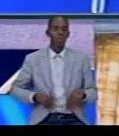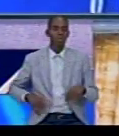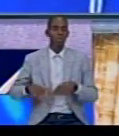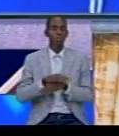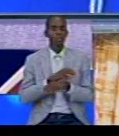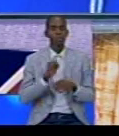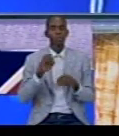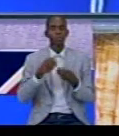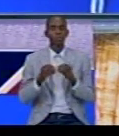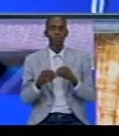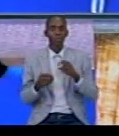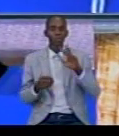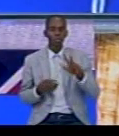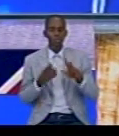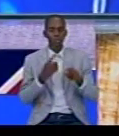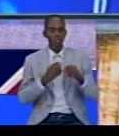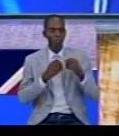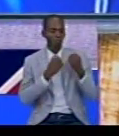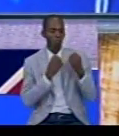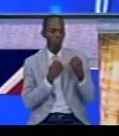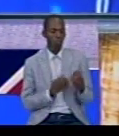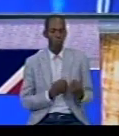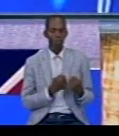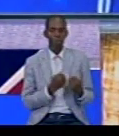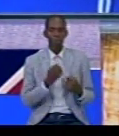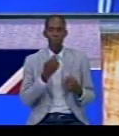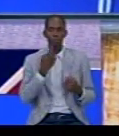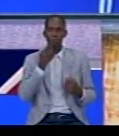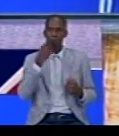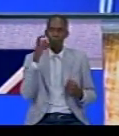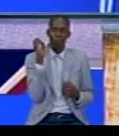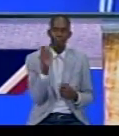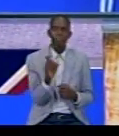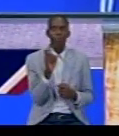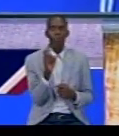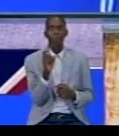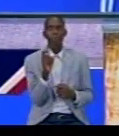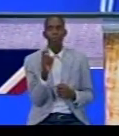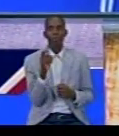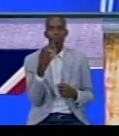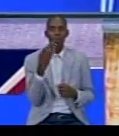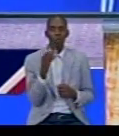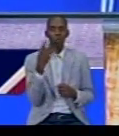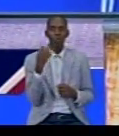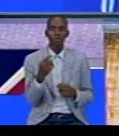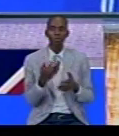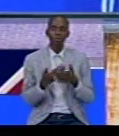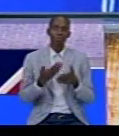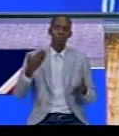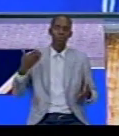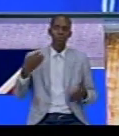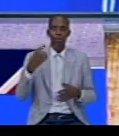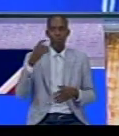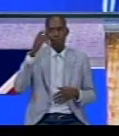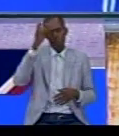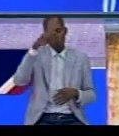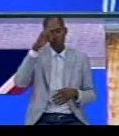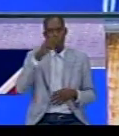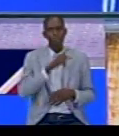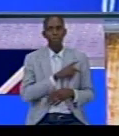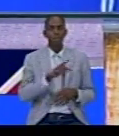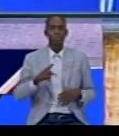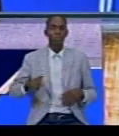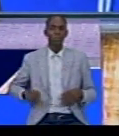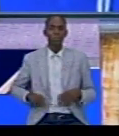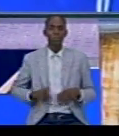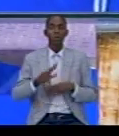the firm decree of the foremost wise king, the king of heaven. We're